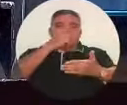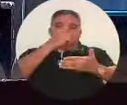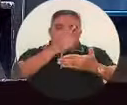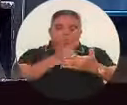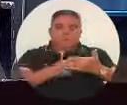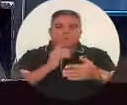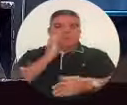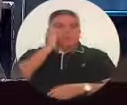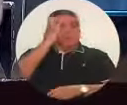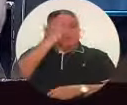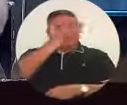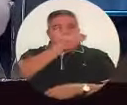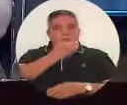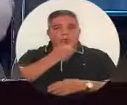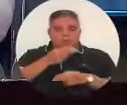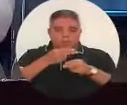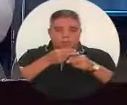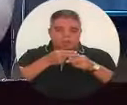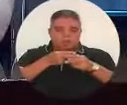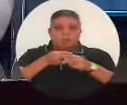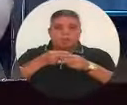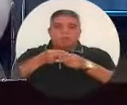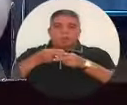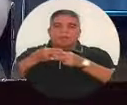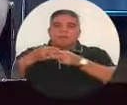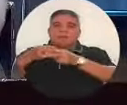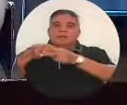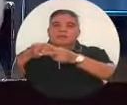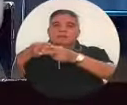Jesus, what a beautiful